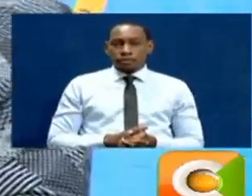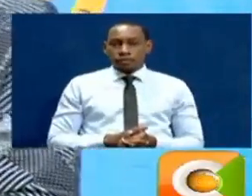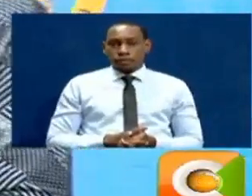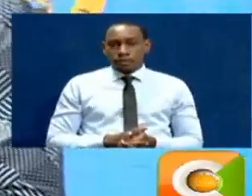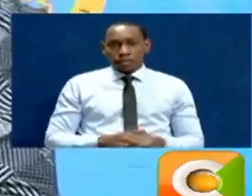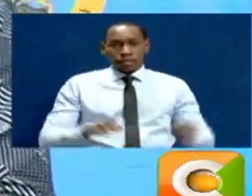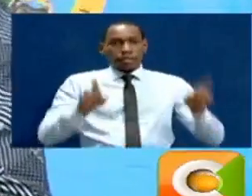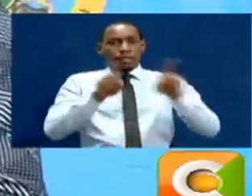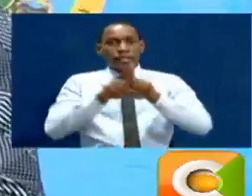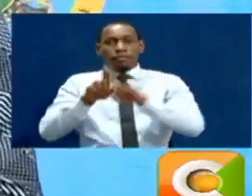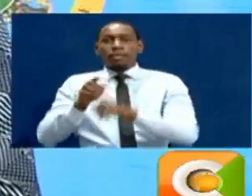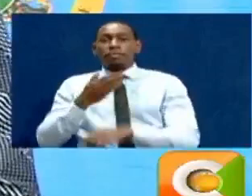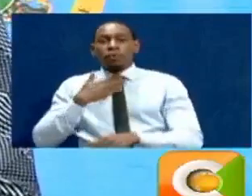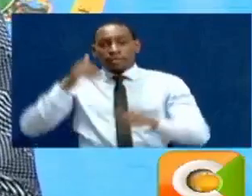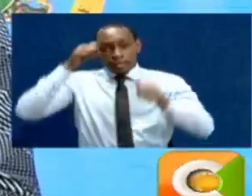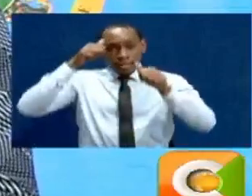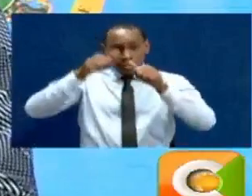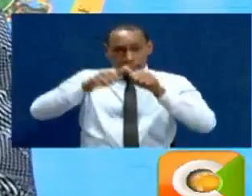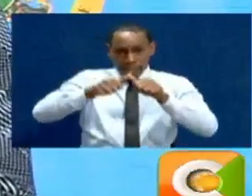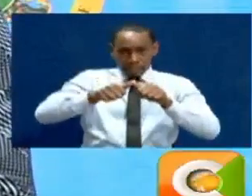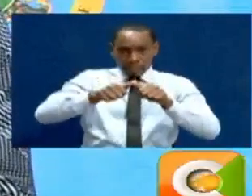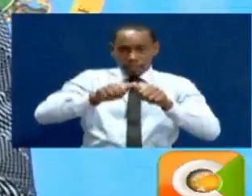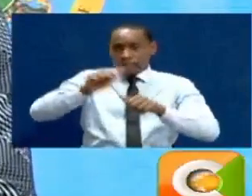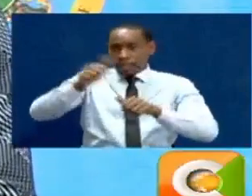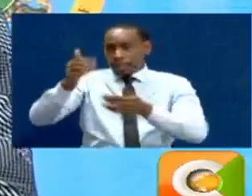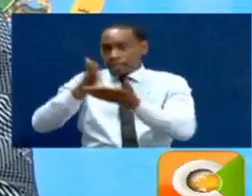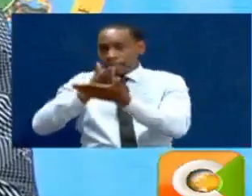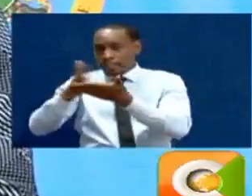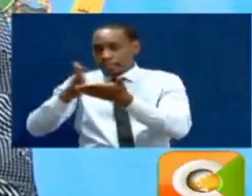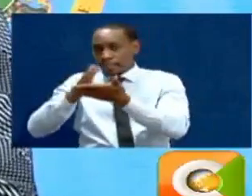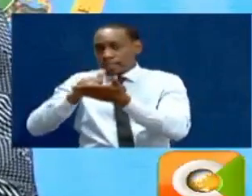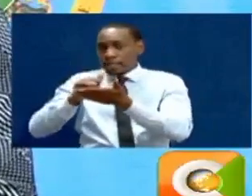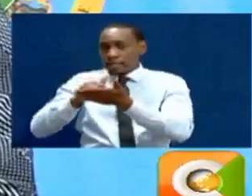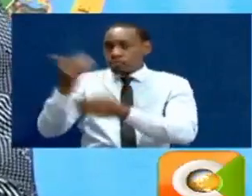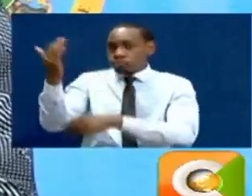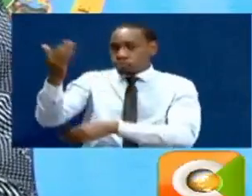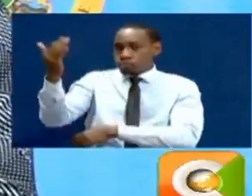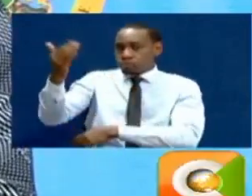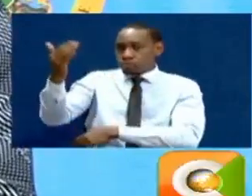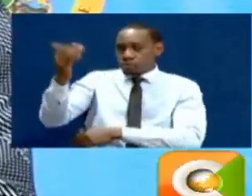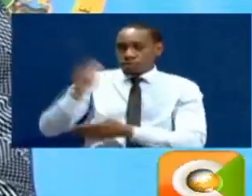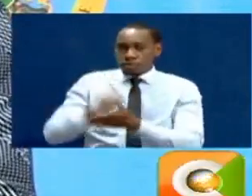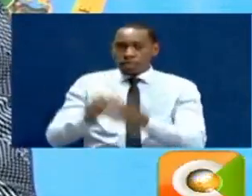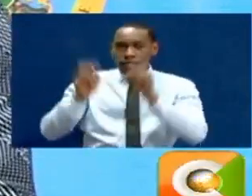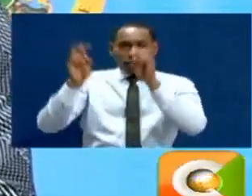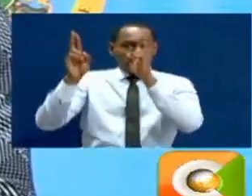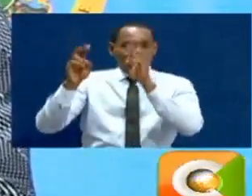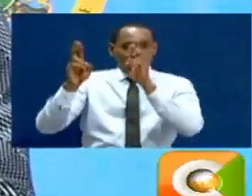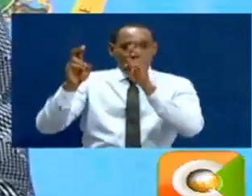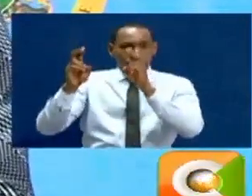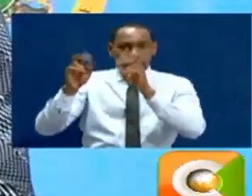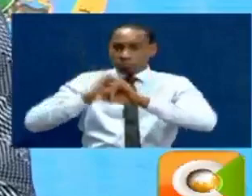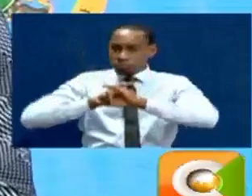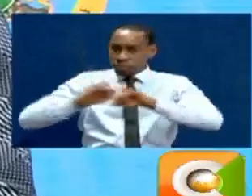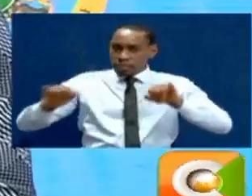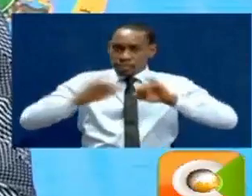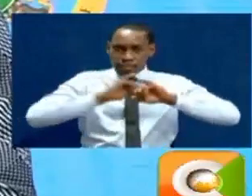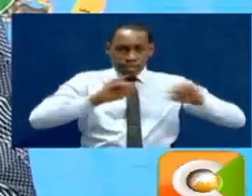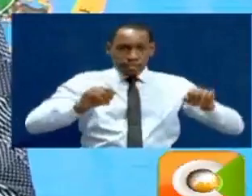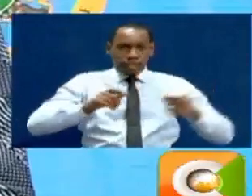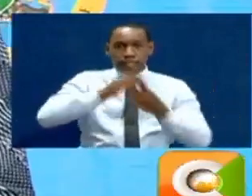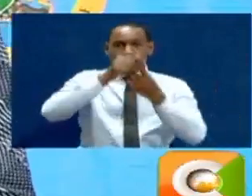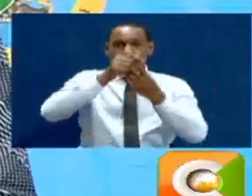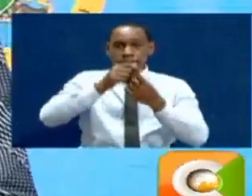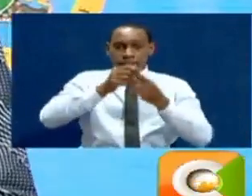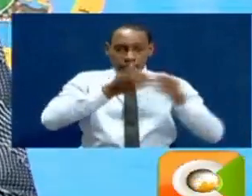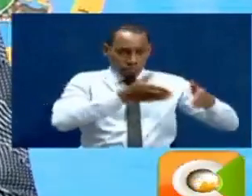I also want to remind those sectors that we have been addressing on the matters of cleanliness, especially on